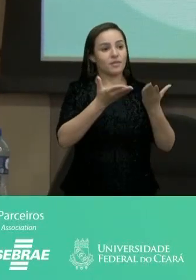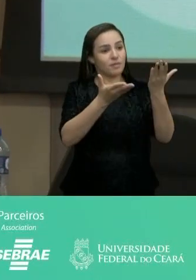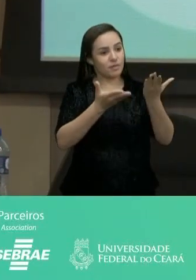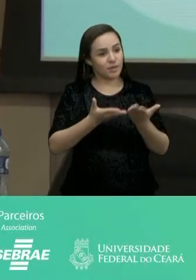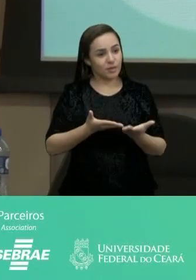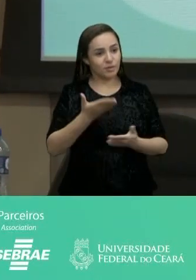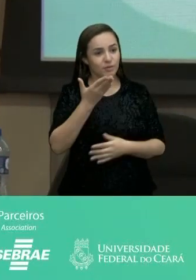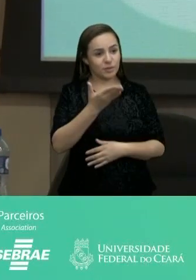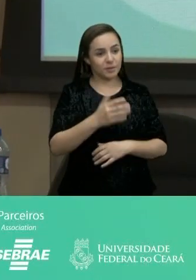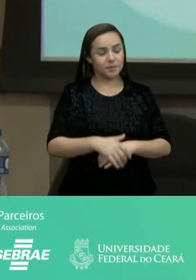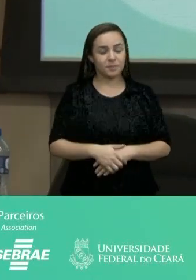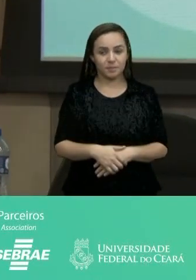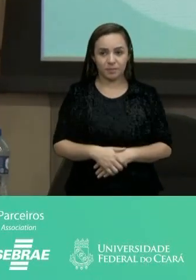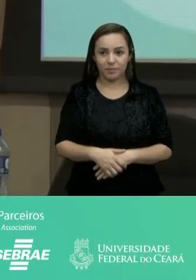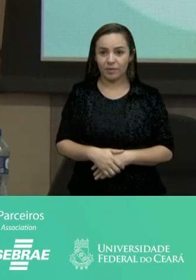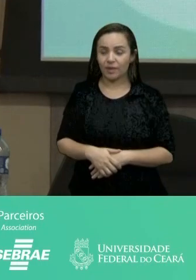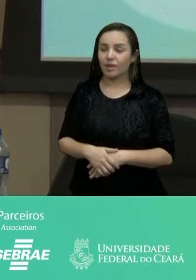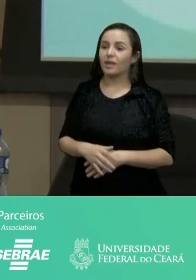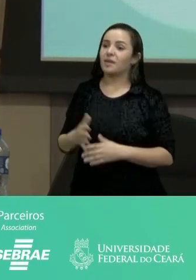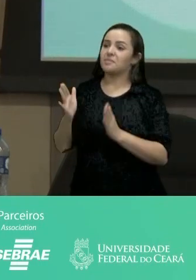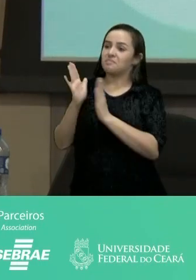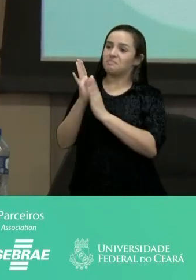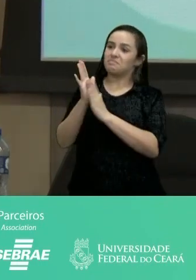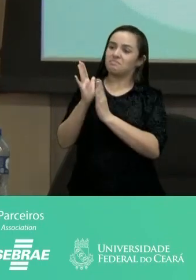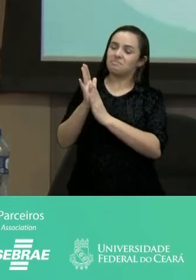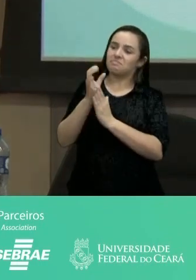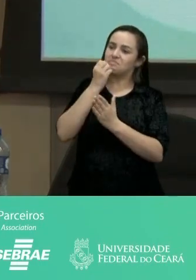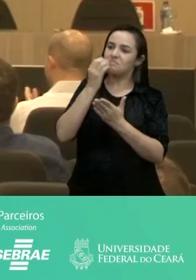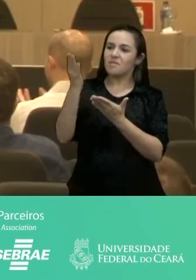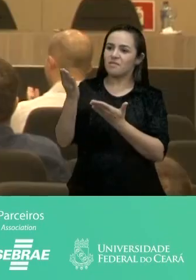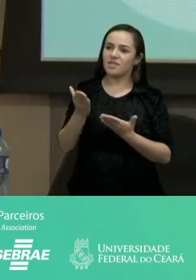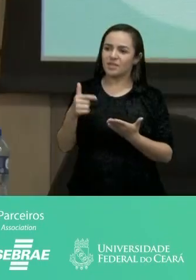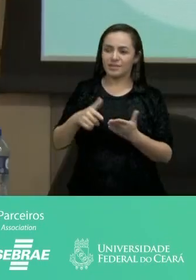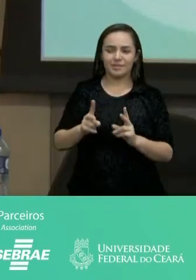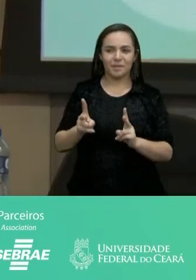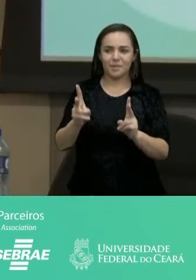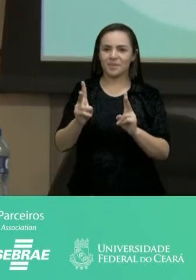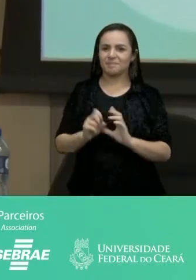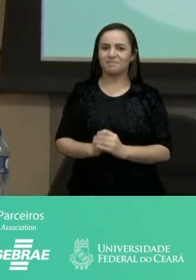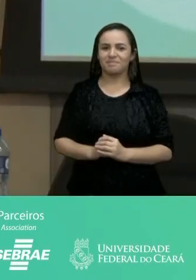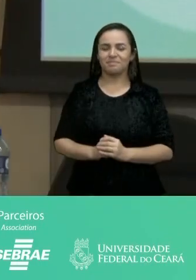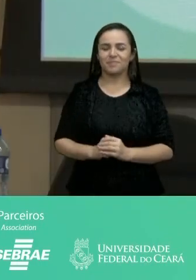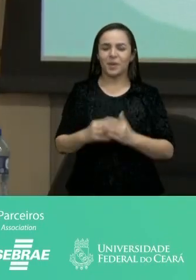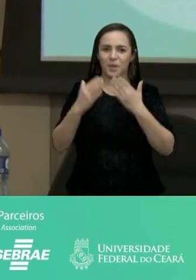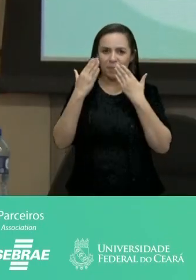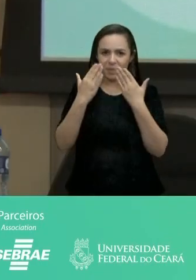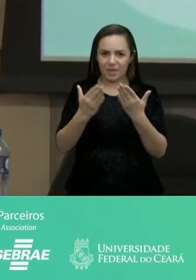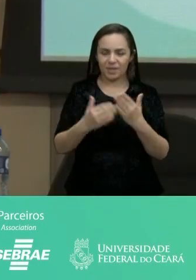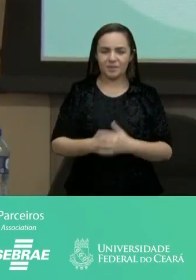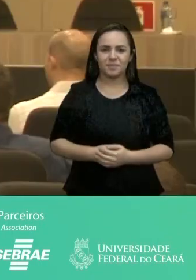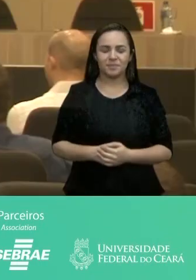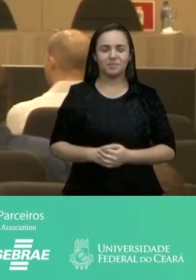tá? E obrigada. Salve de palmas, pessoal. Round of applause, please. Obrigado. Thank you.